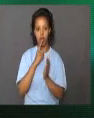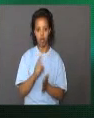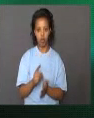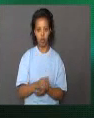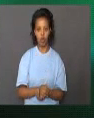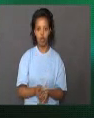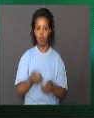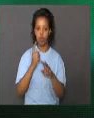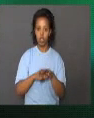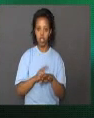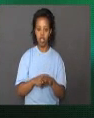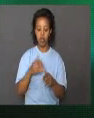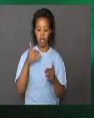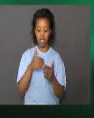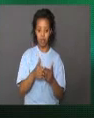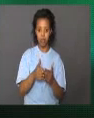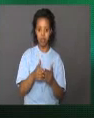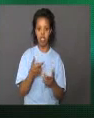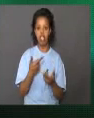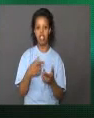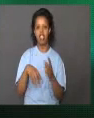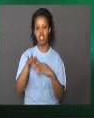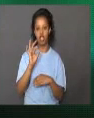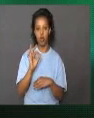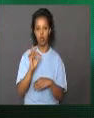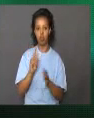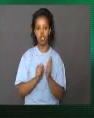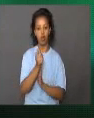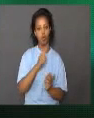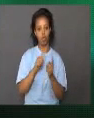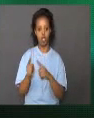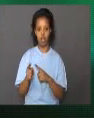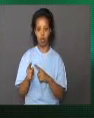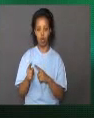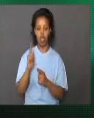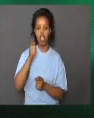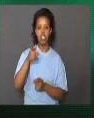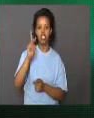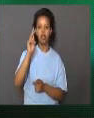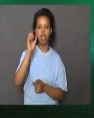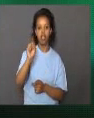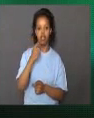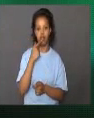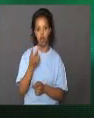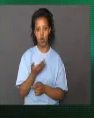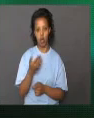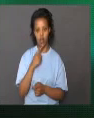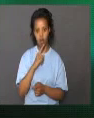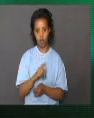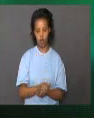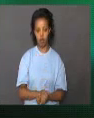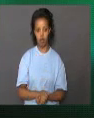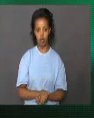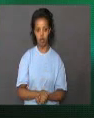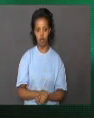The most recent addition to the list of common tools used by biologists is a